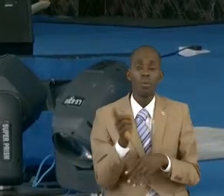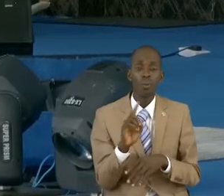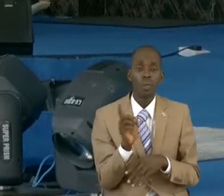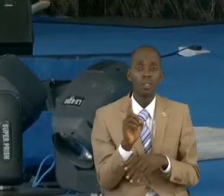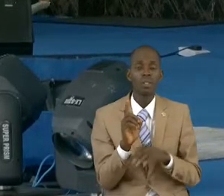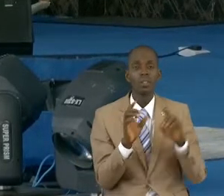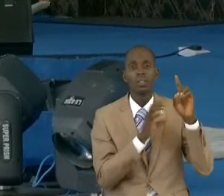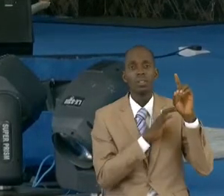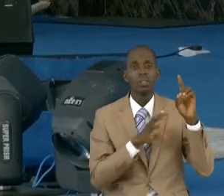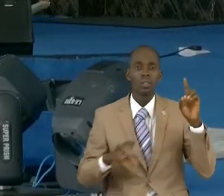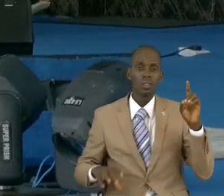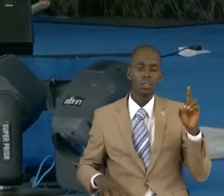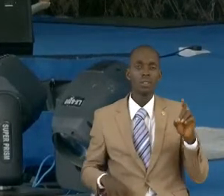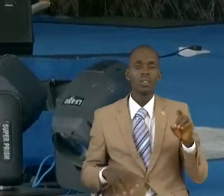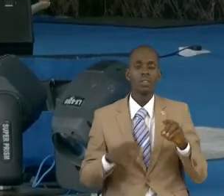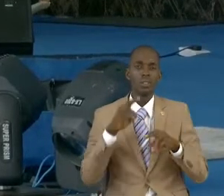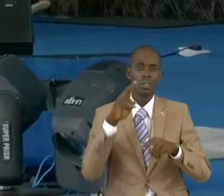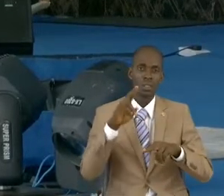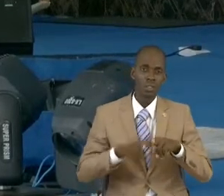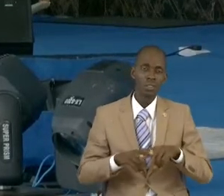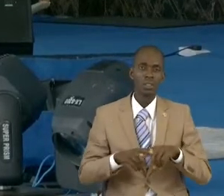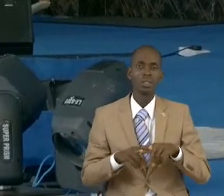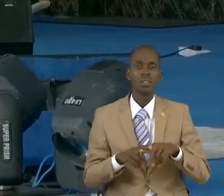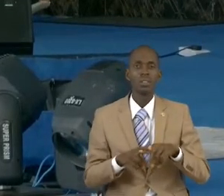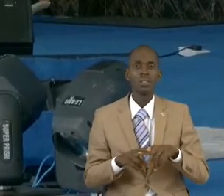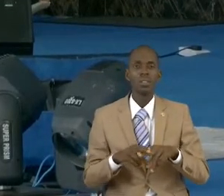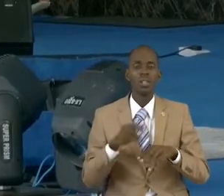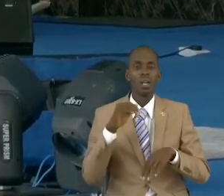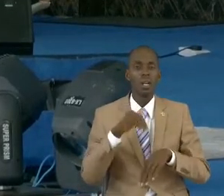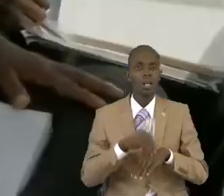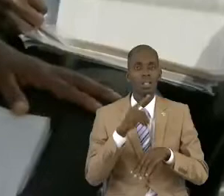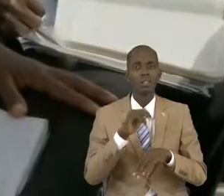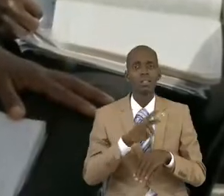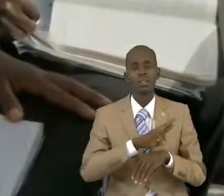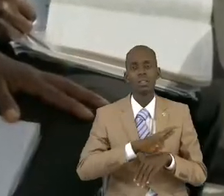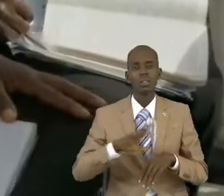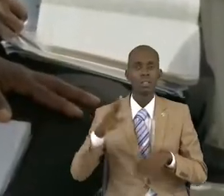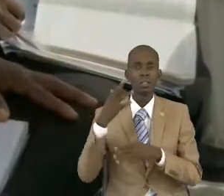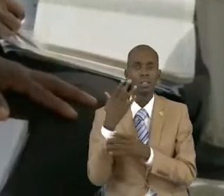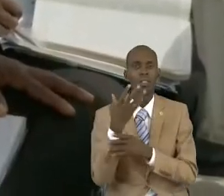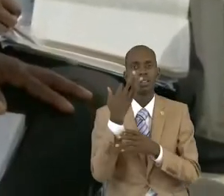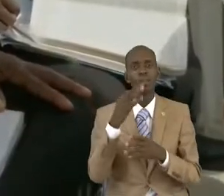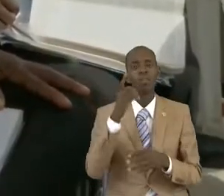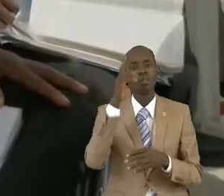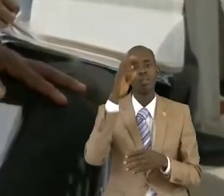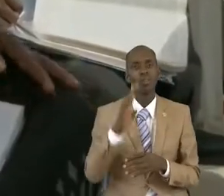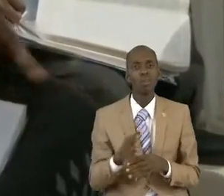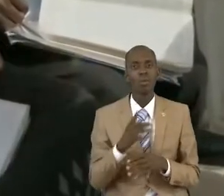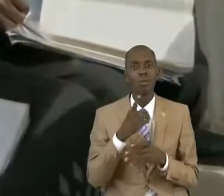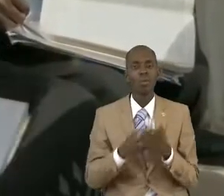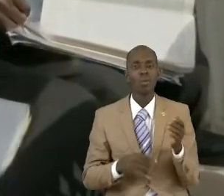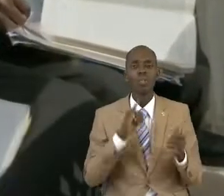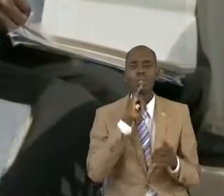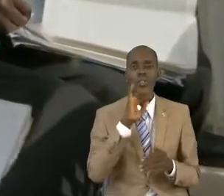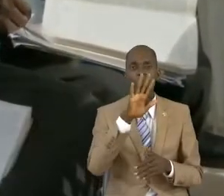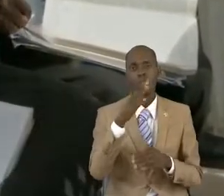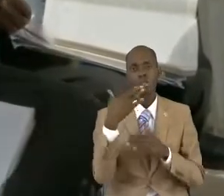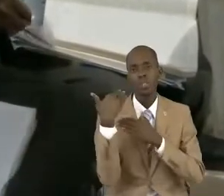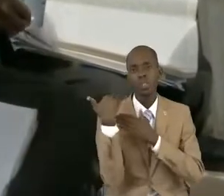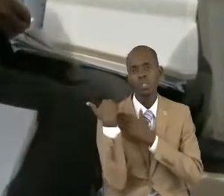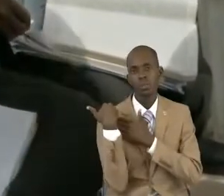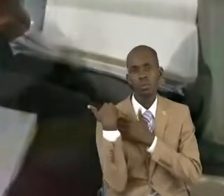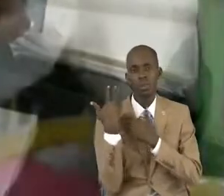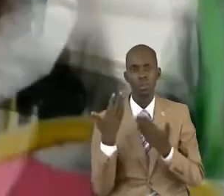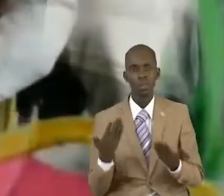Christ sitteth on the right hand of God. What's your responsibility there?